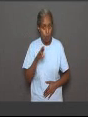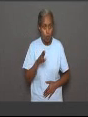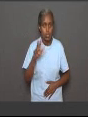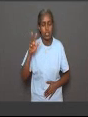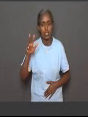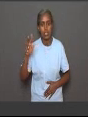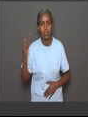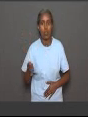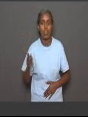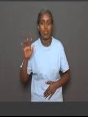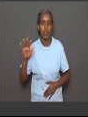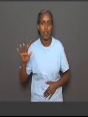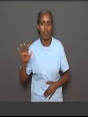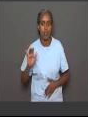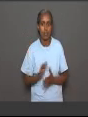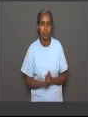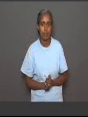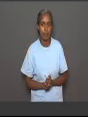9/15, or